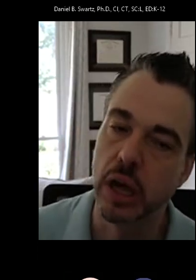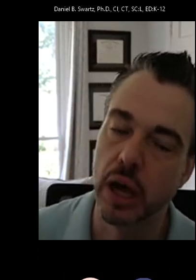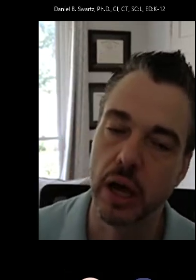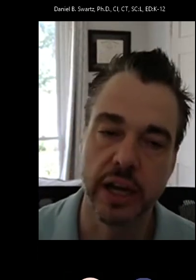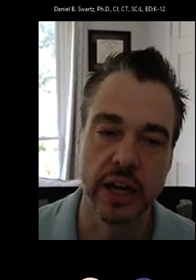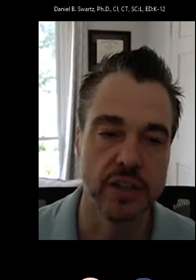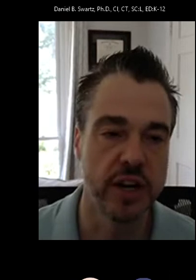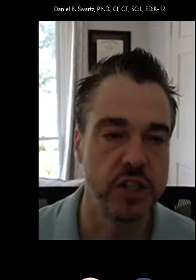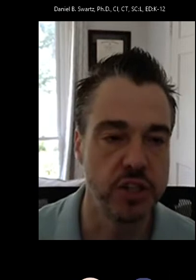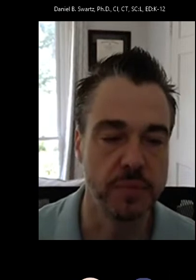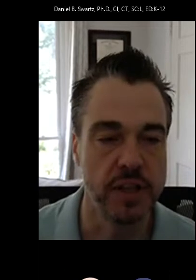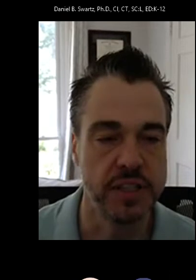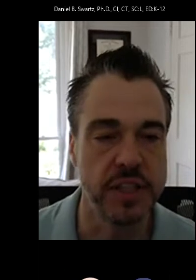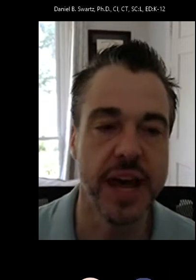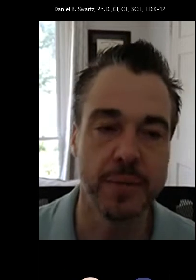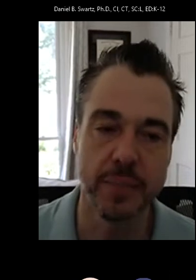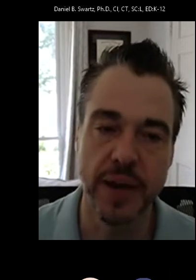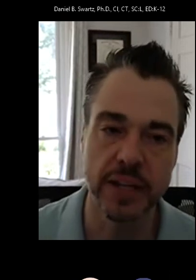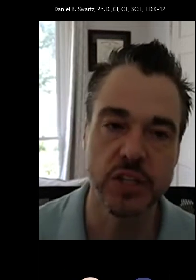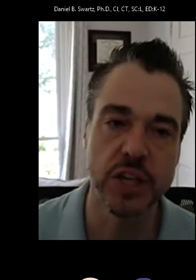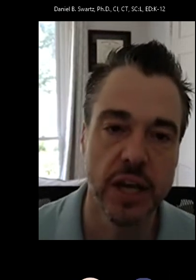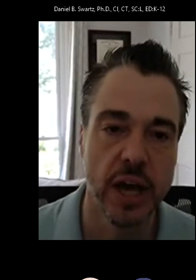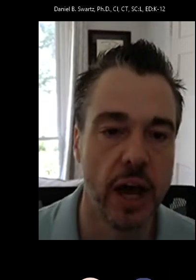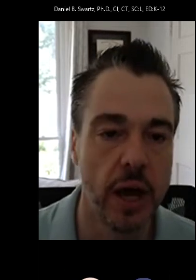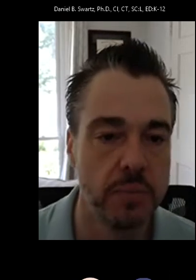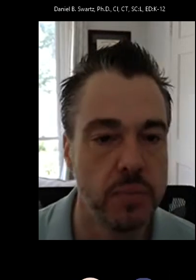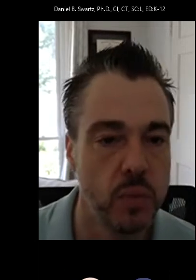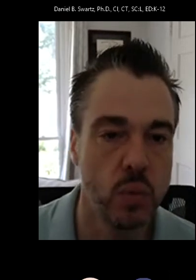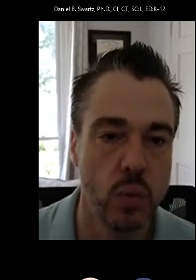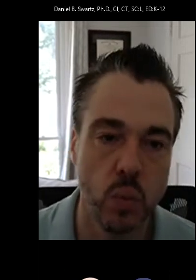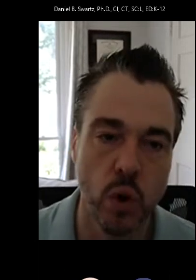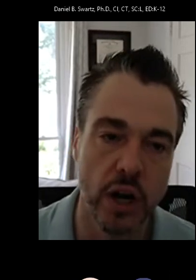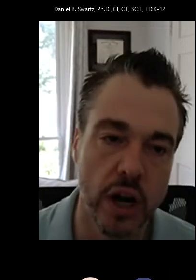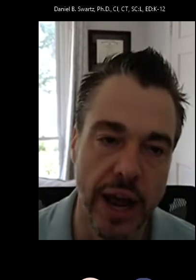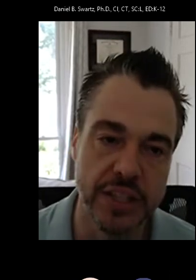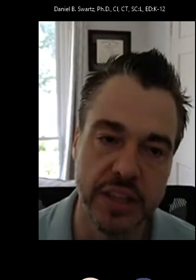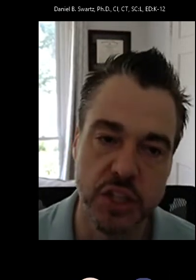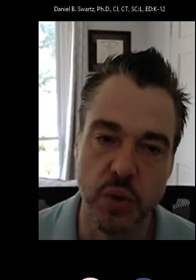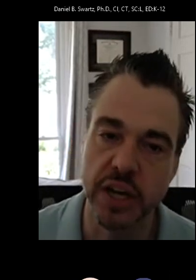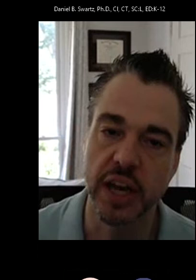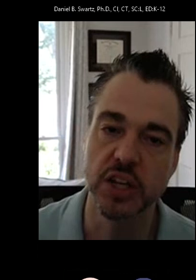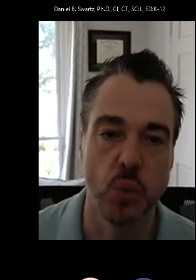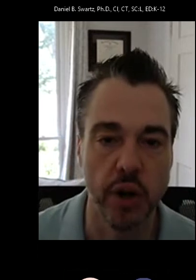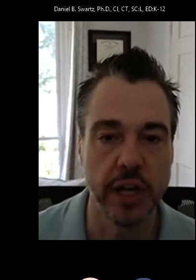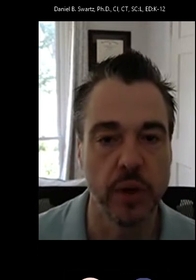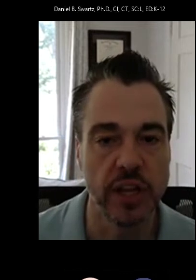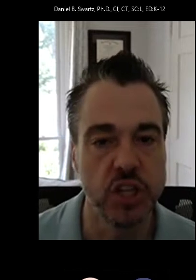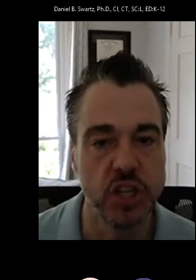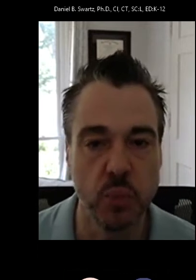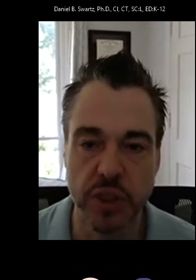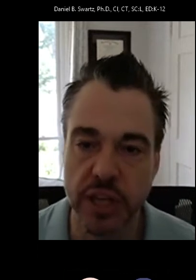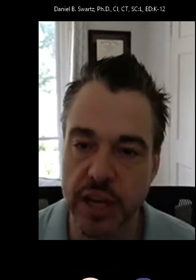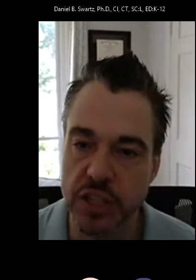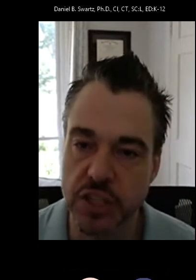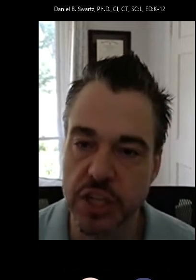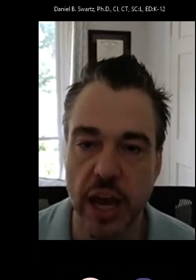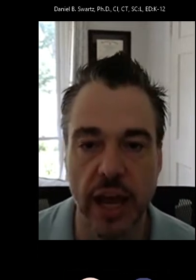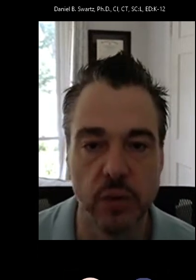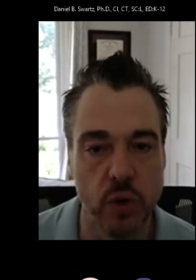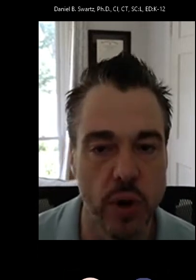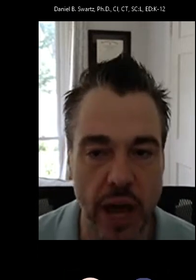page. Again, I'll direct you to the bullets at the top of the page. We're asking that you indicate your working relationship with